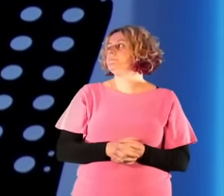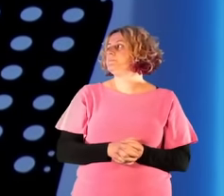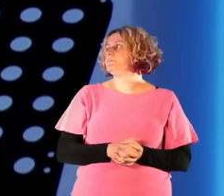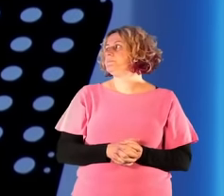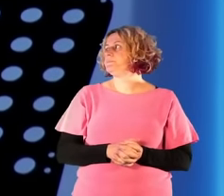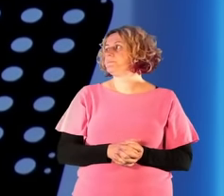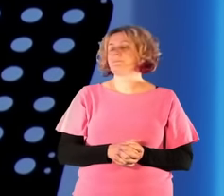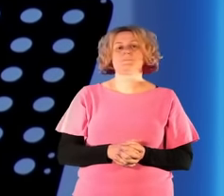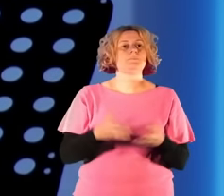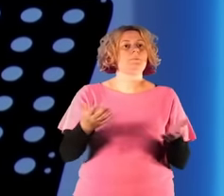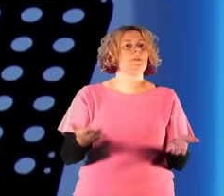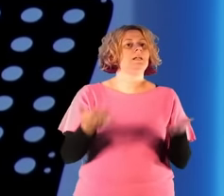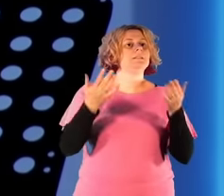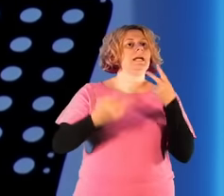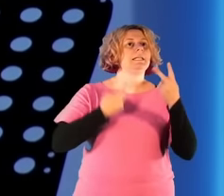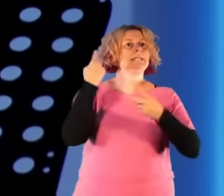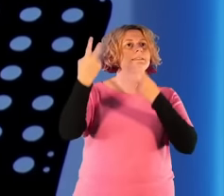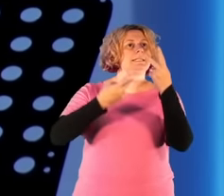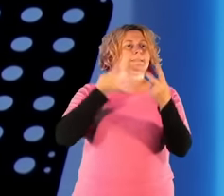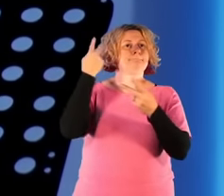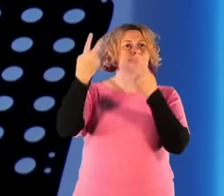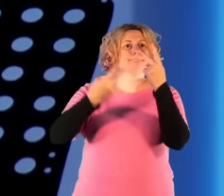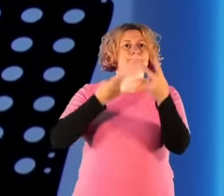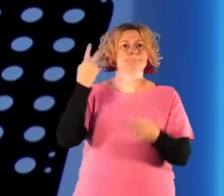We're going to stand and sing. Please join us.